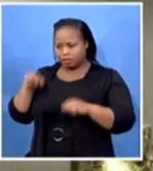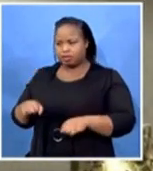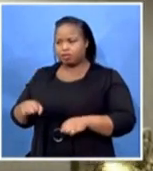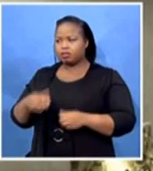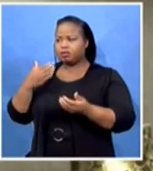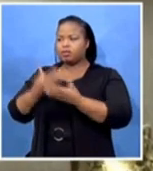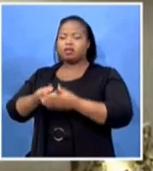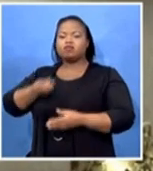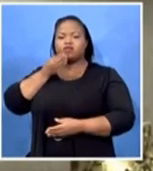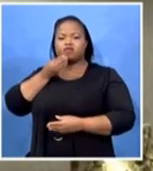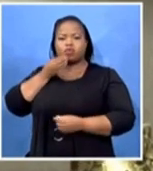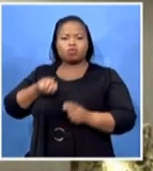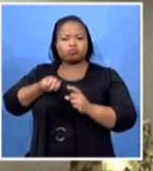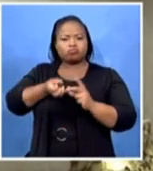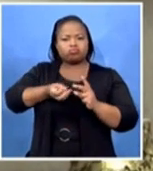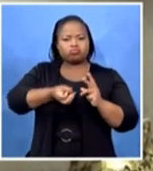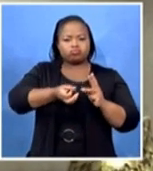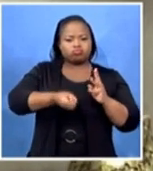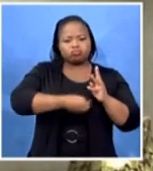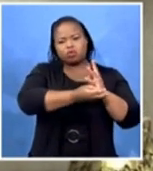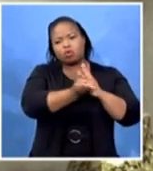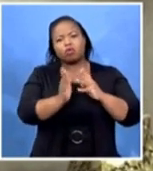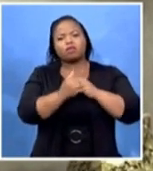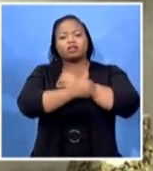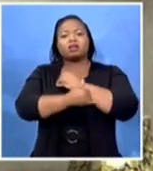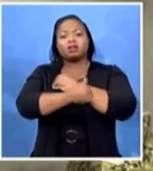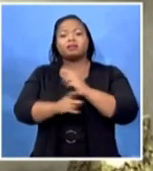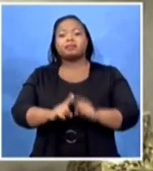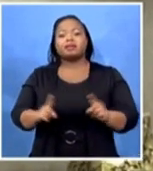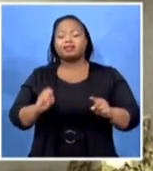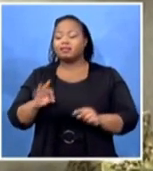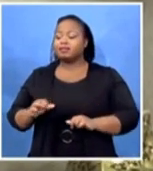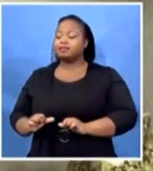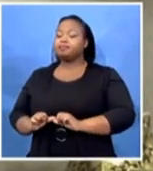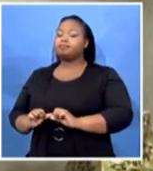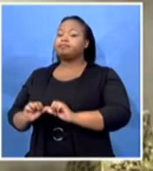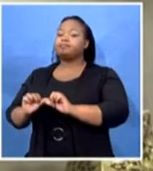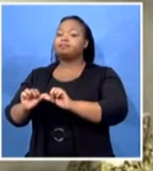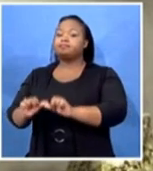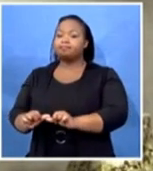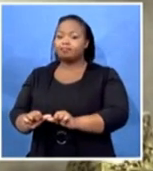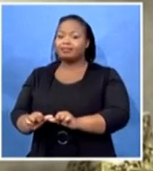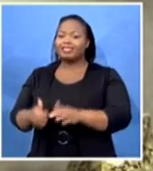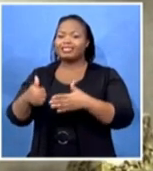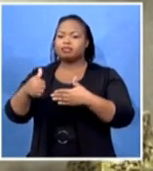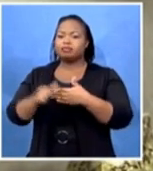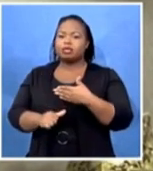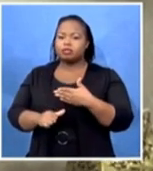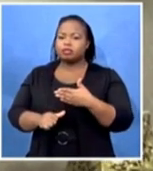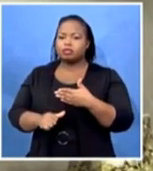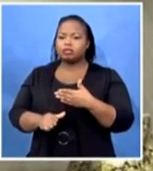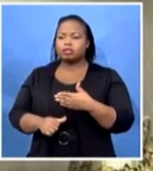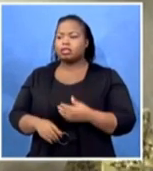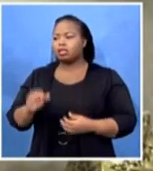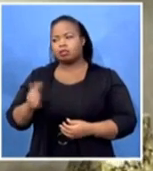But if this can persist for the next 6 months or so, it will be very difficult.